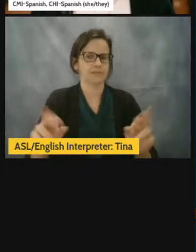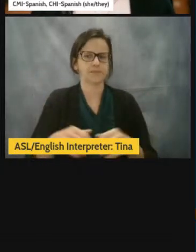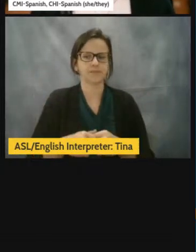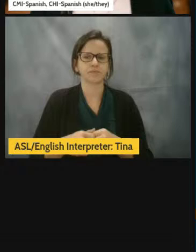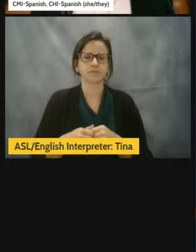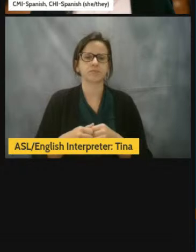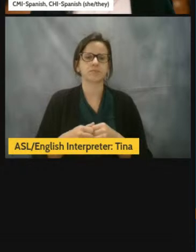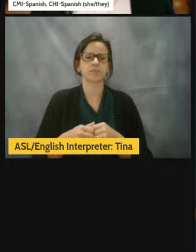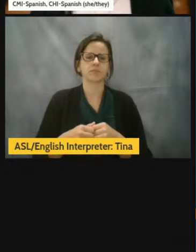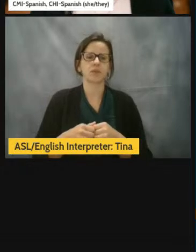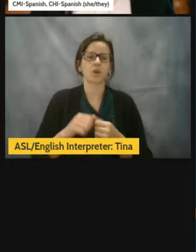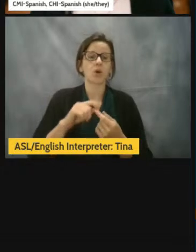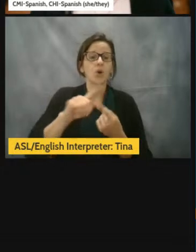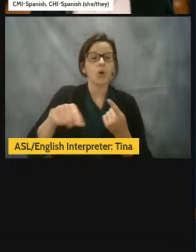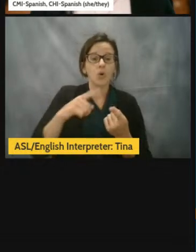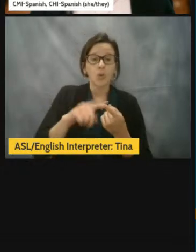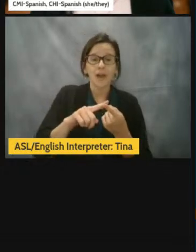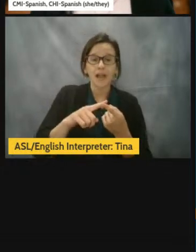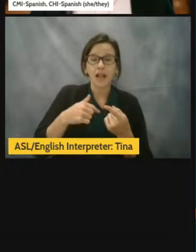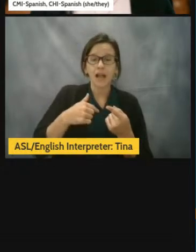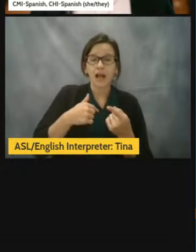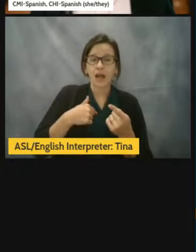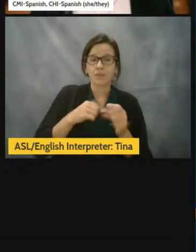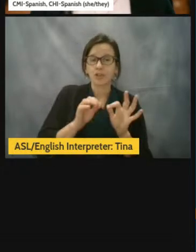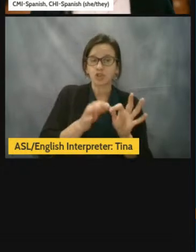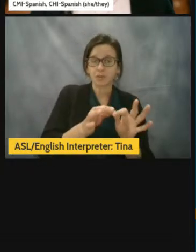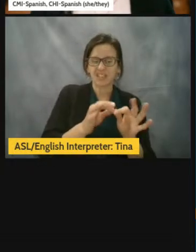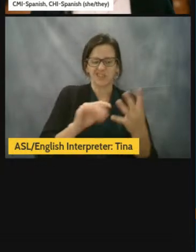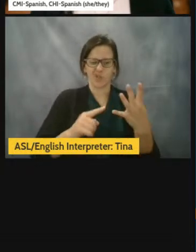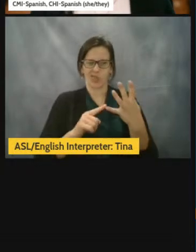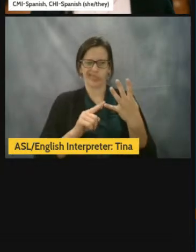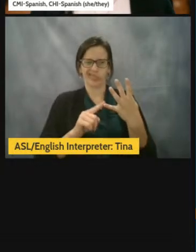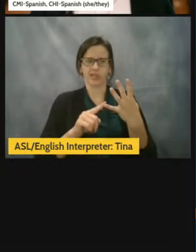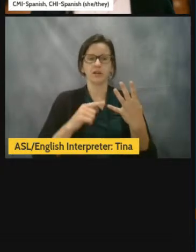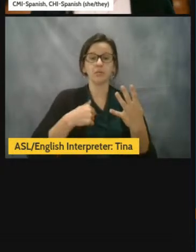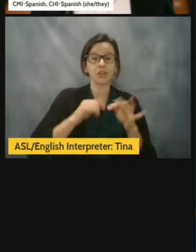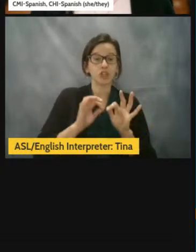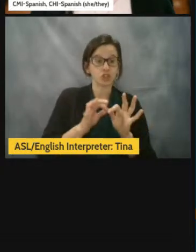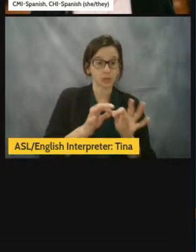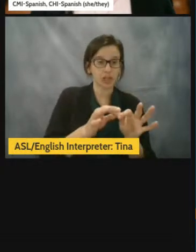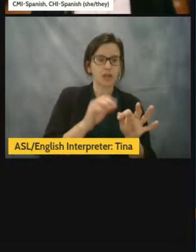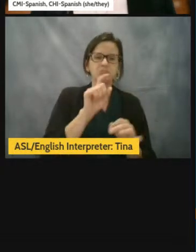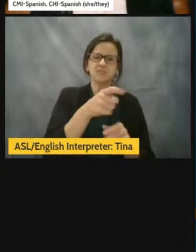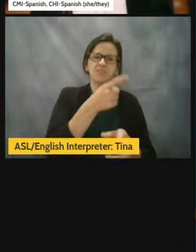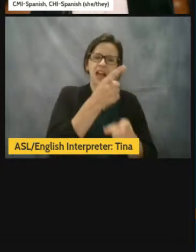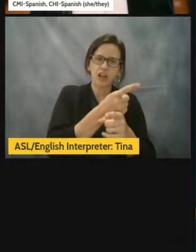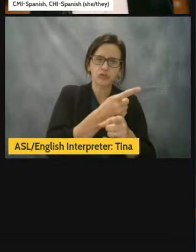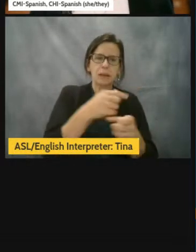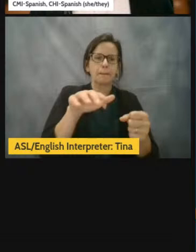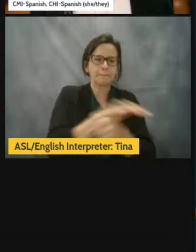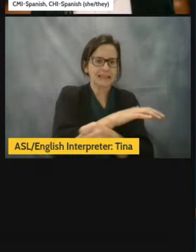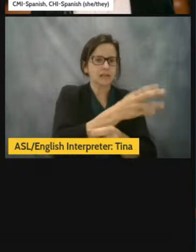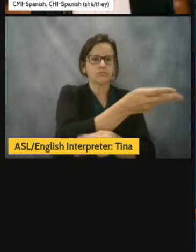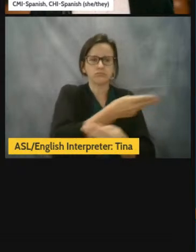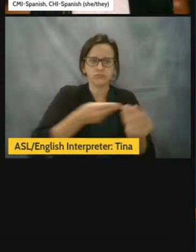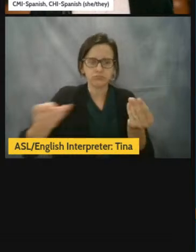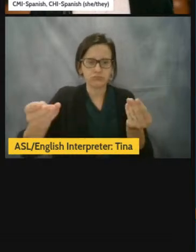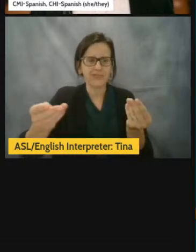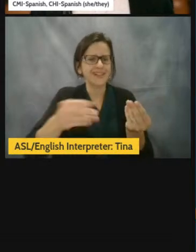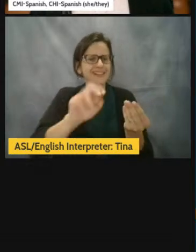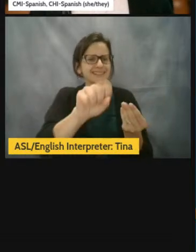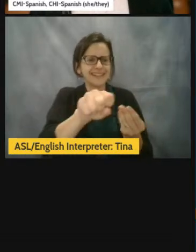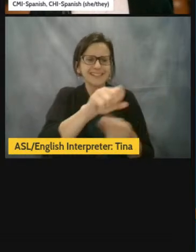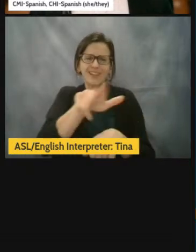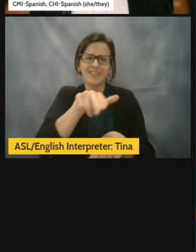and complete in my renditions. Okay, yeah, that has to do with accuracy and completeness. So accuracy